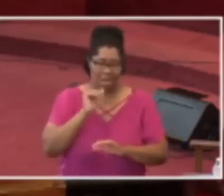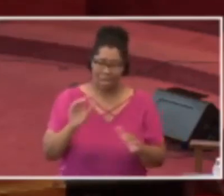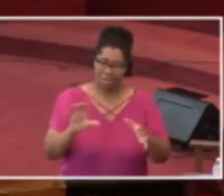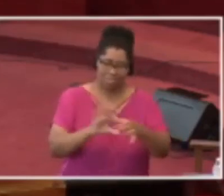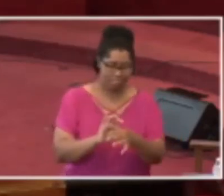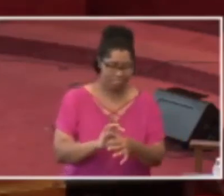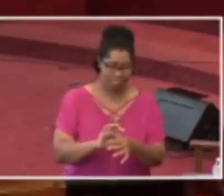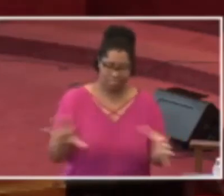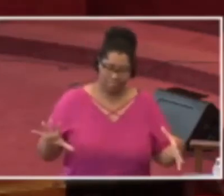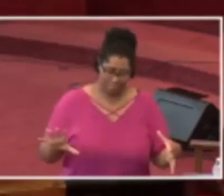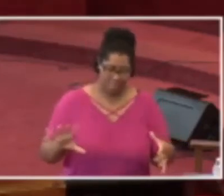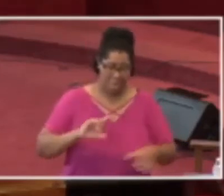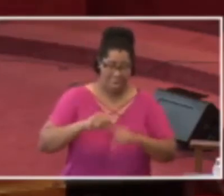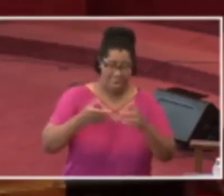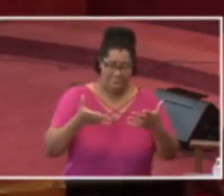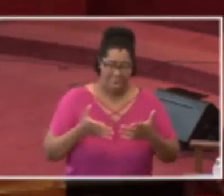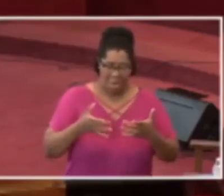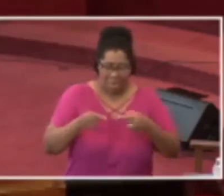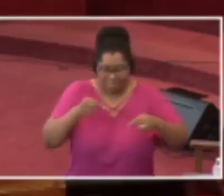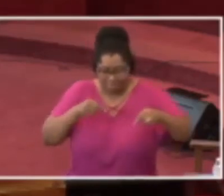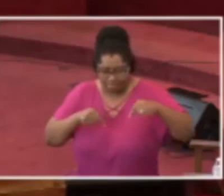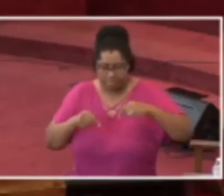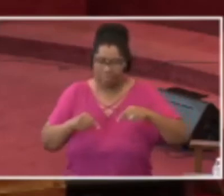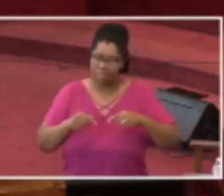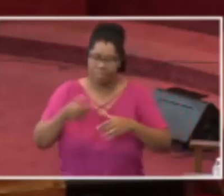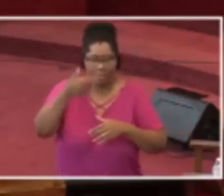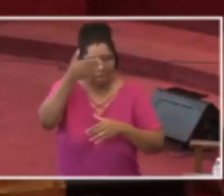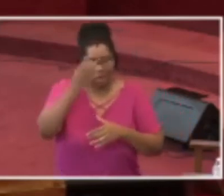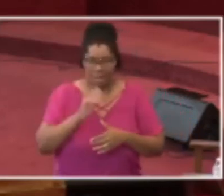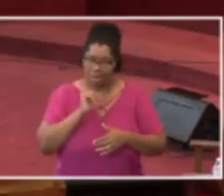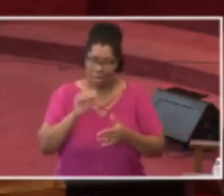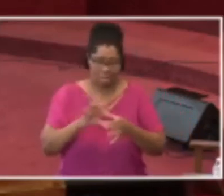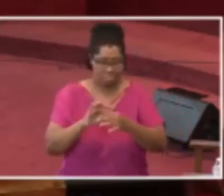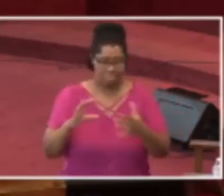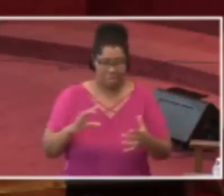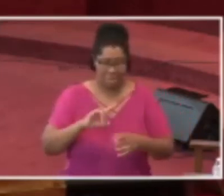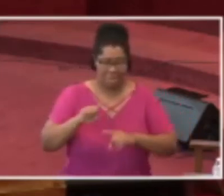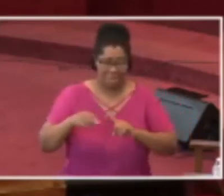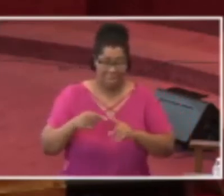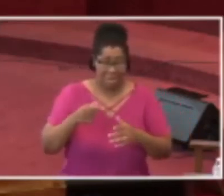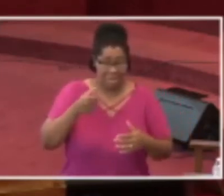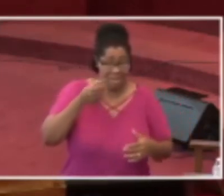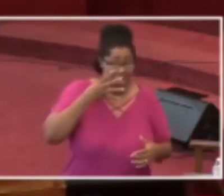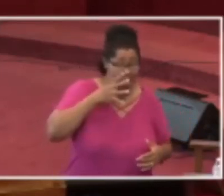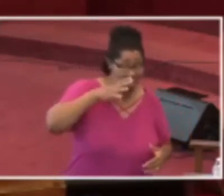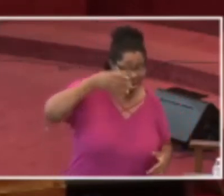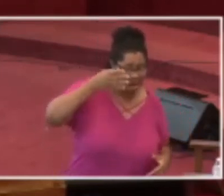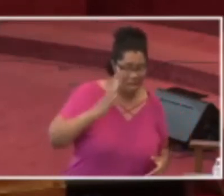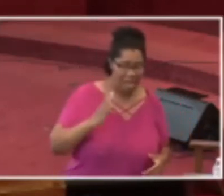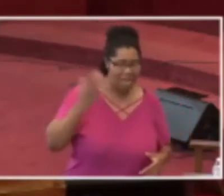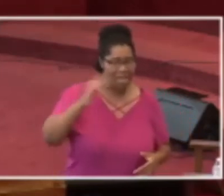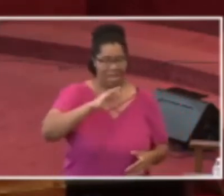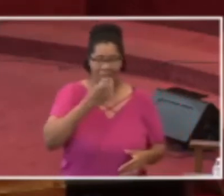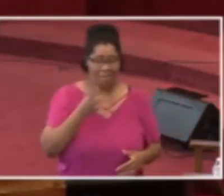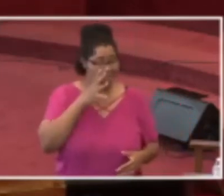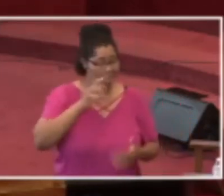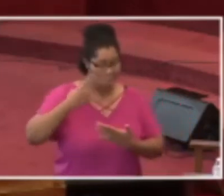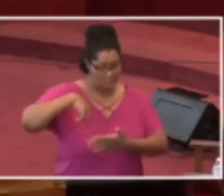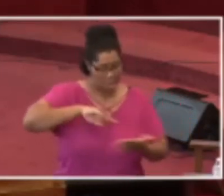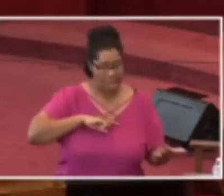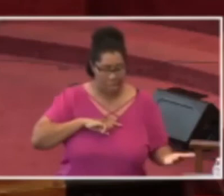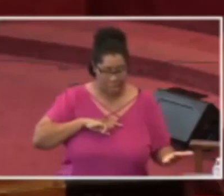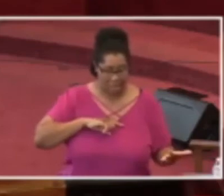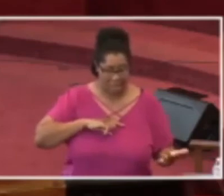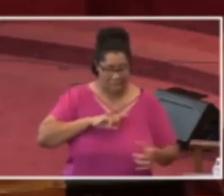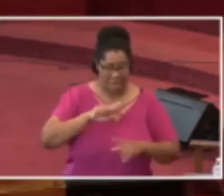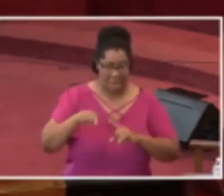we want to turn back, God won't let go. Even when we turn our backs on him, God won't let go. Even when we